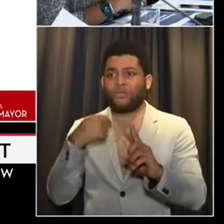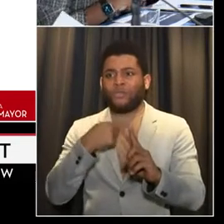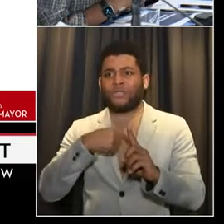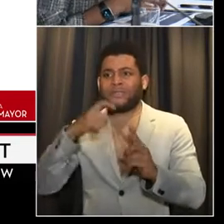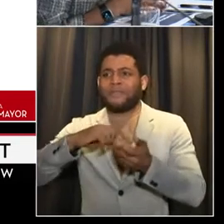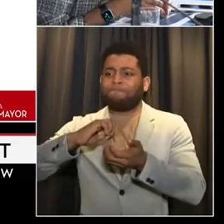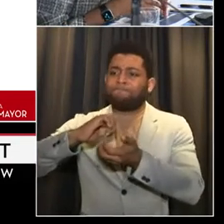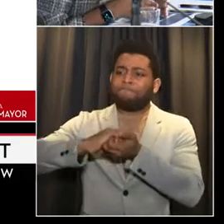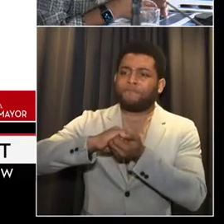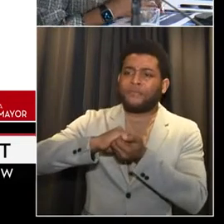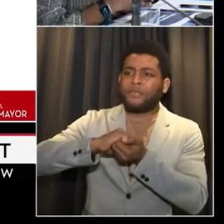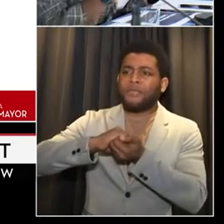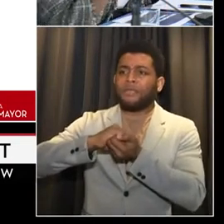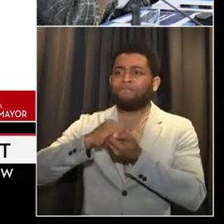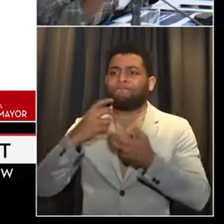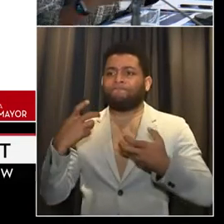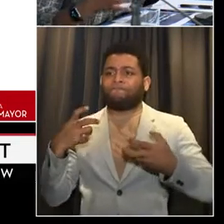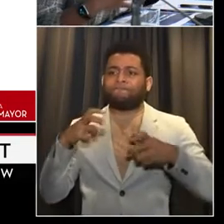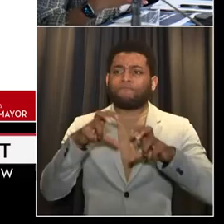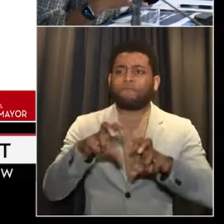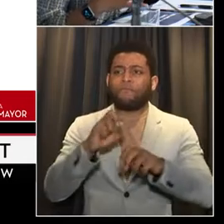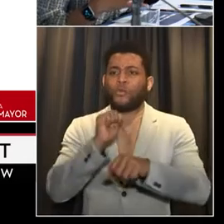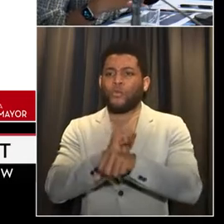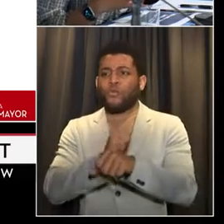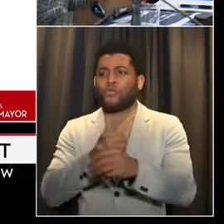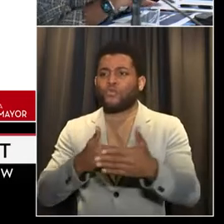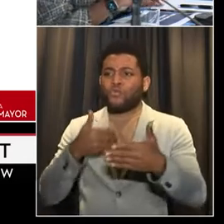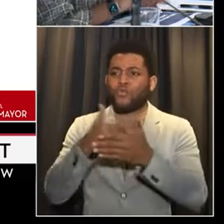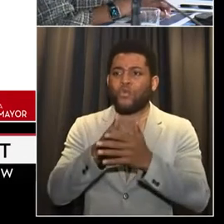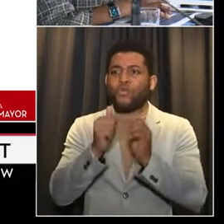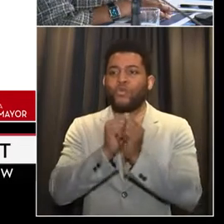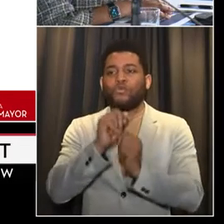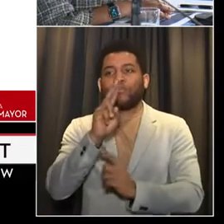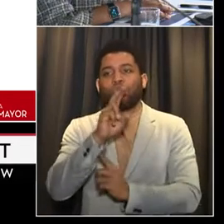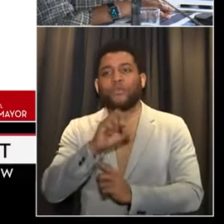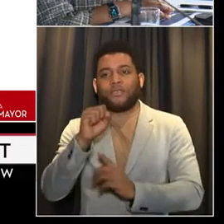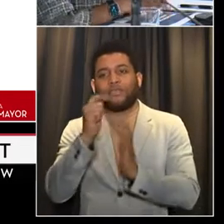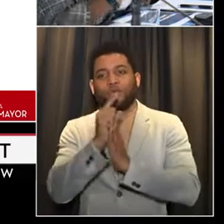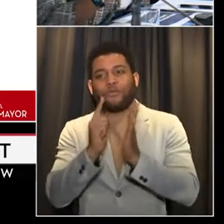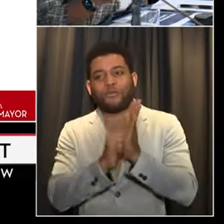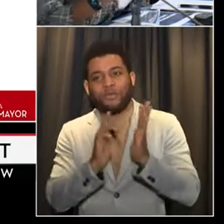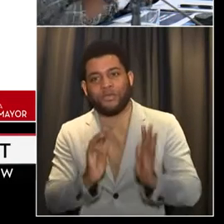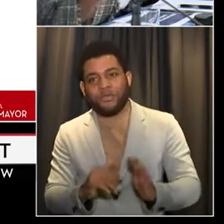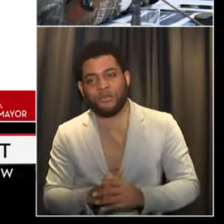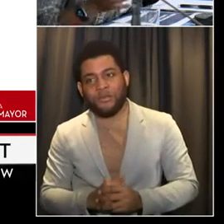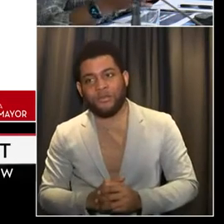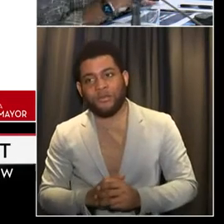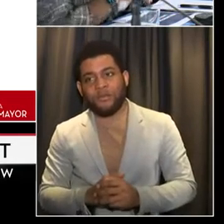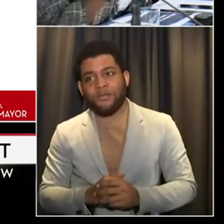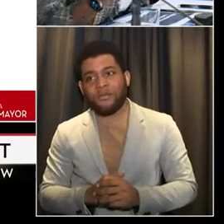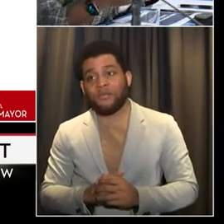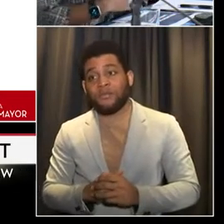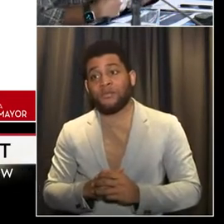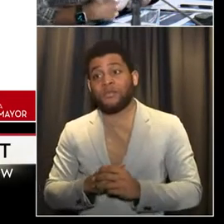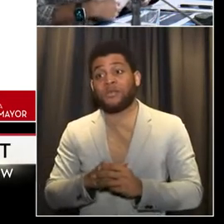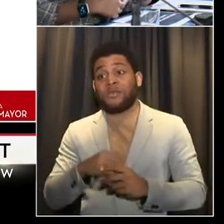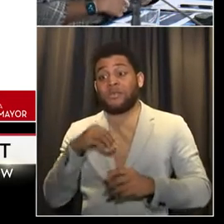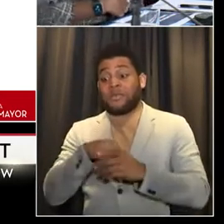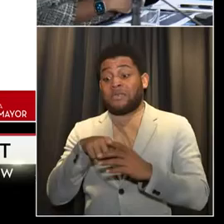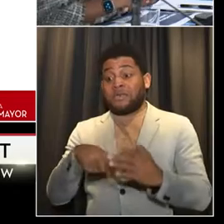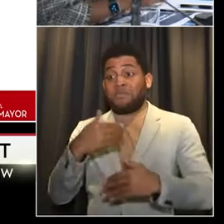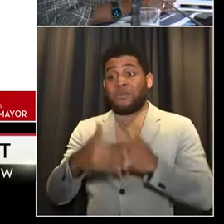closely with the U.S. Attorney all throughout this process, and opened up the lab and the books so